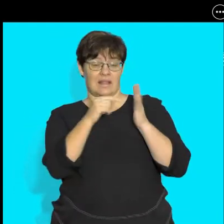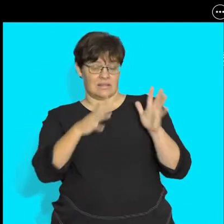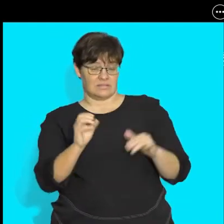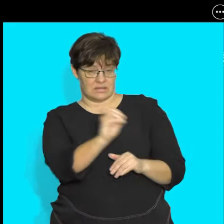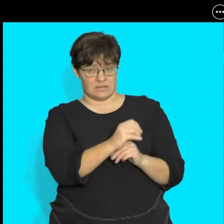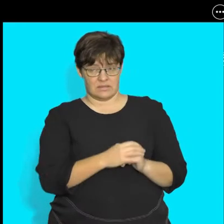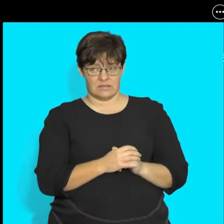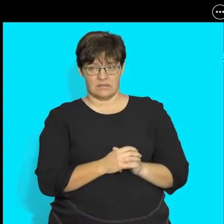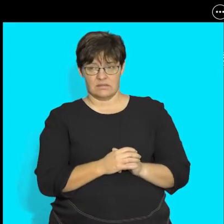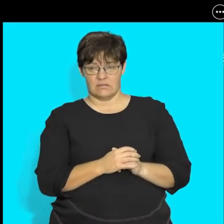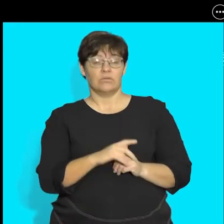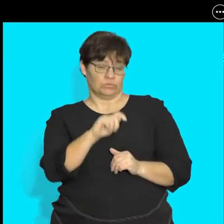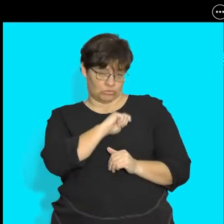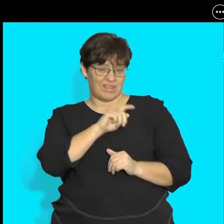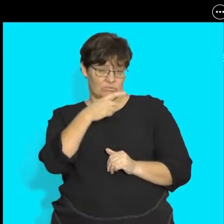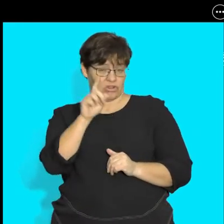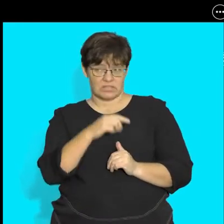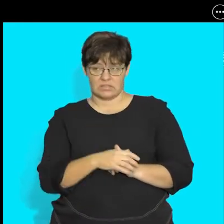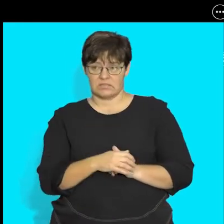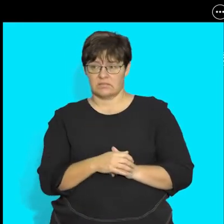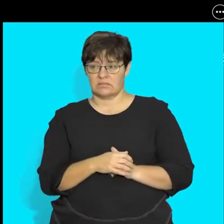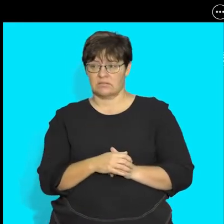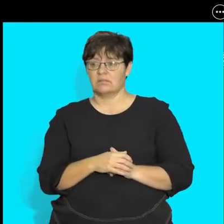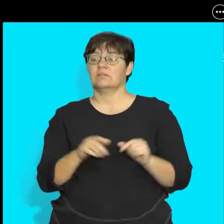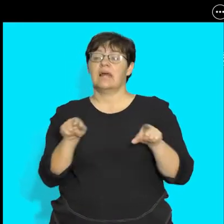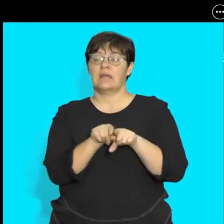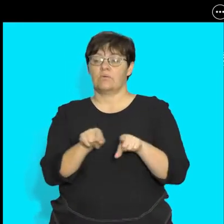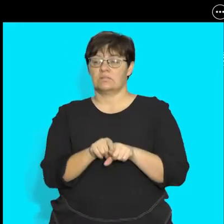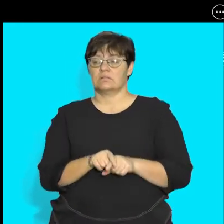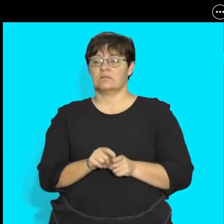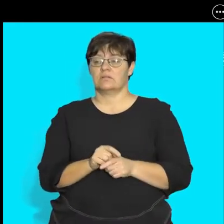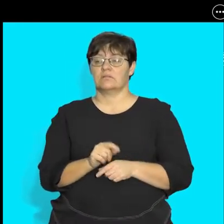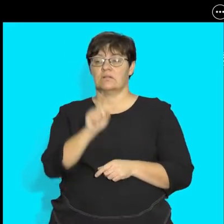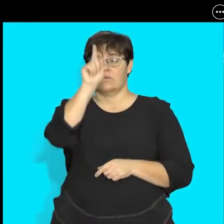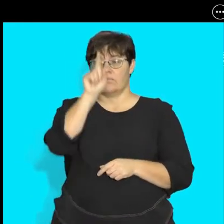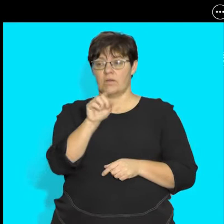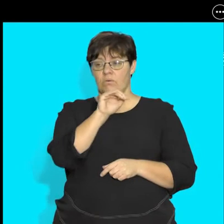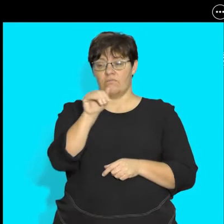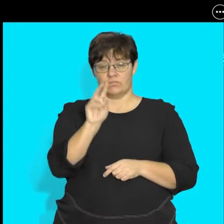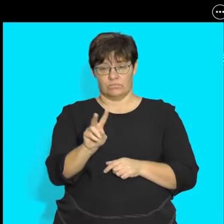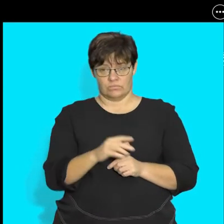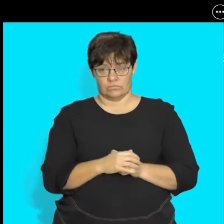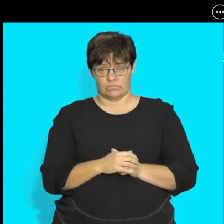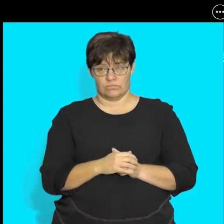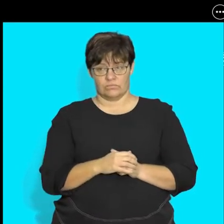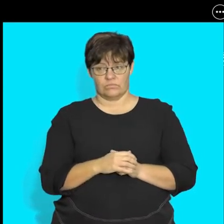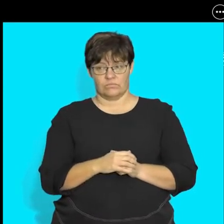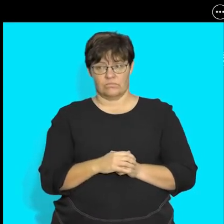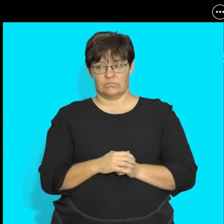my calculator, and you guys can trust me on this. The answer is equal to 1 over 2.